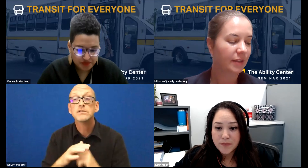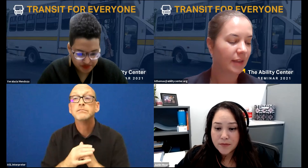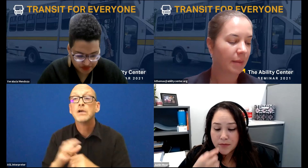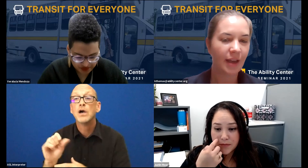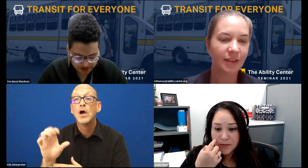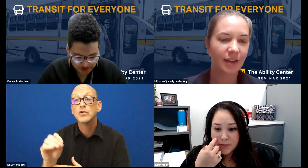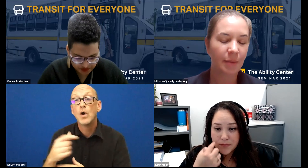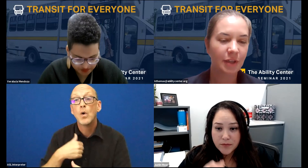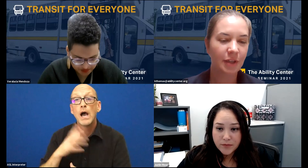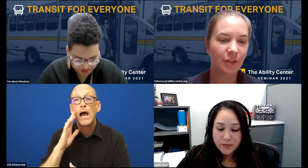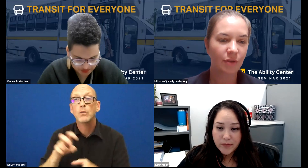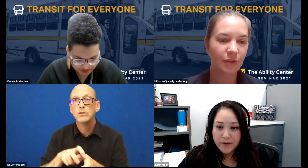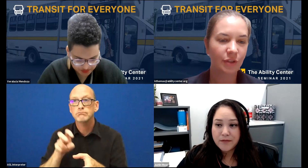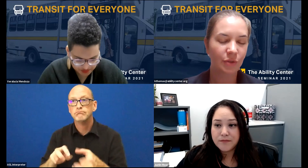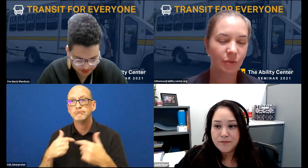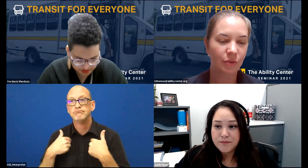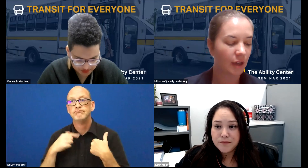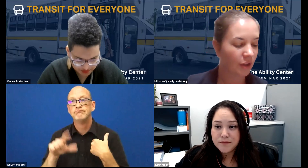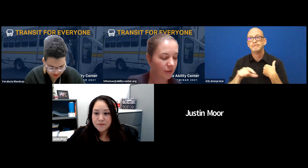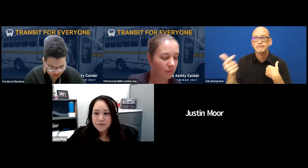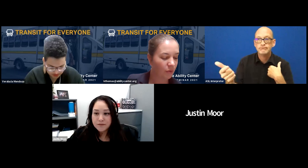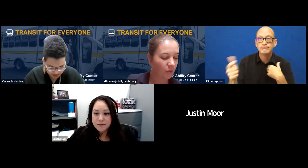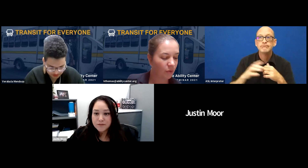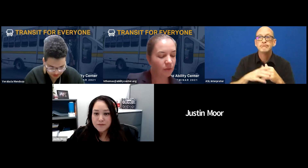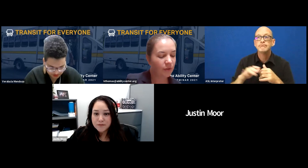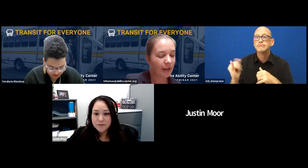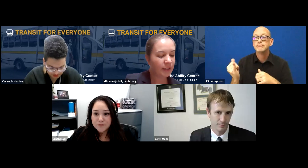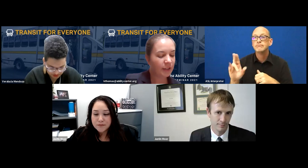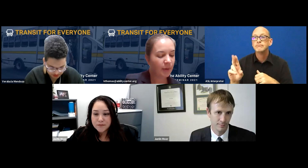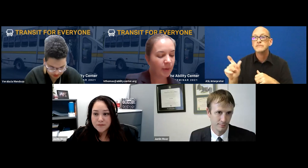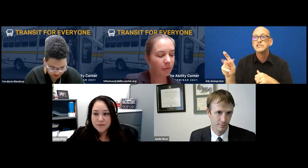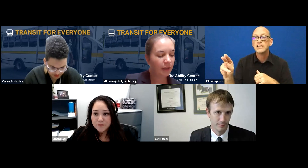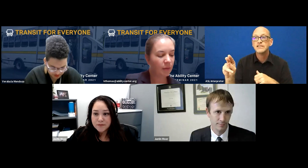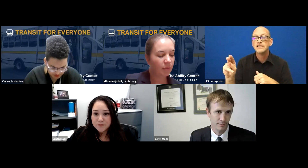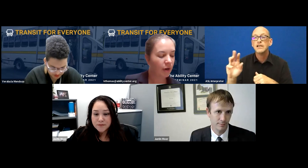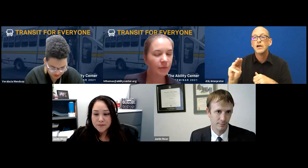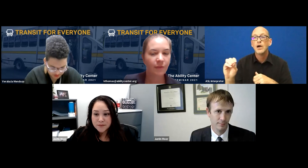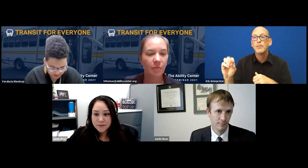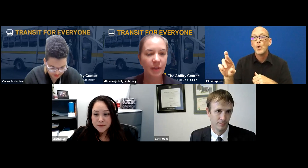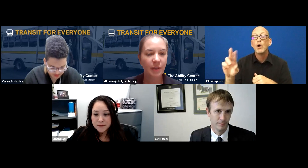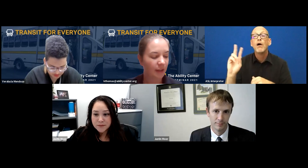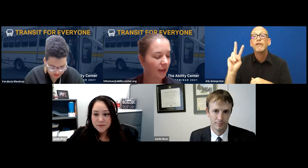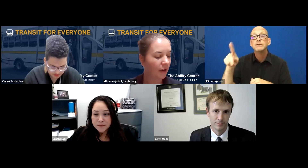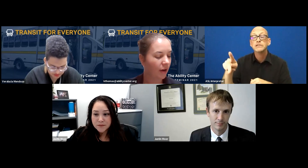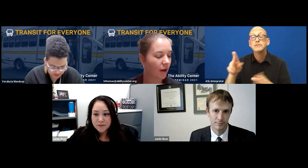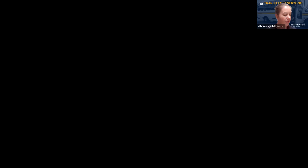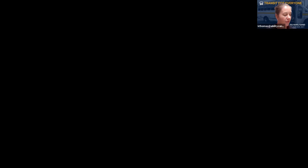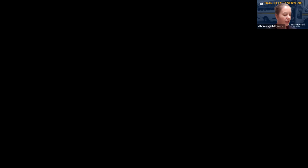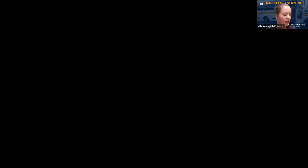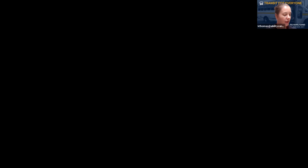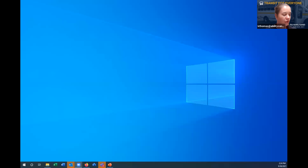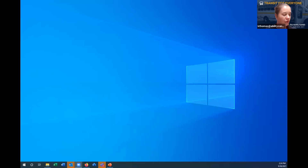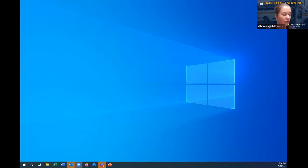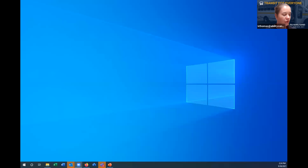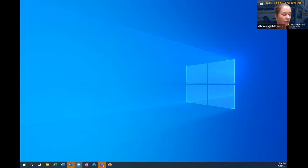And so I'm going to step back and I'm going to turn this over to Justin Moor, who's the Vice President of Planning and Program Development at the Area